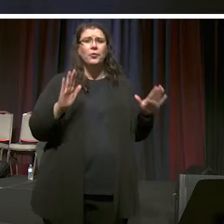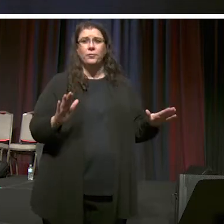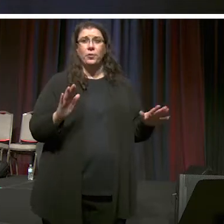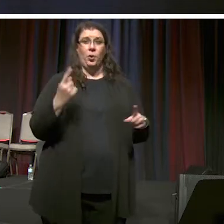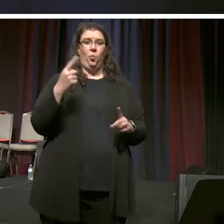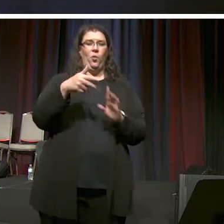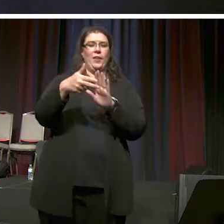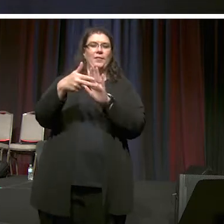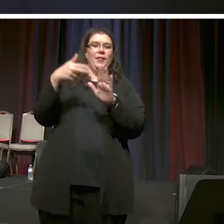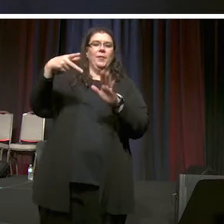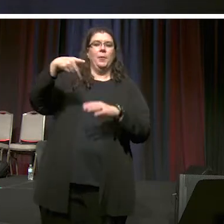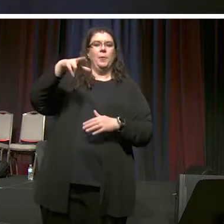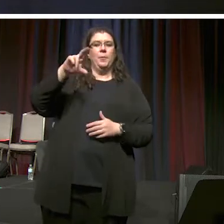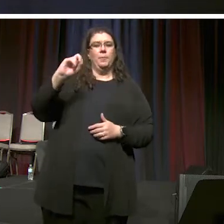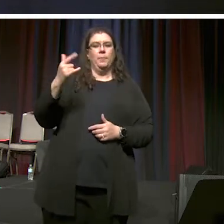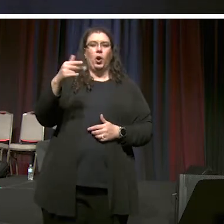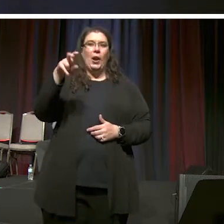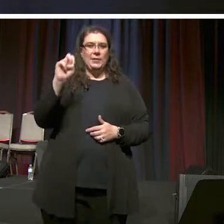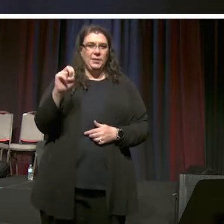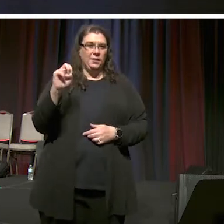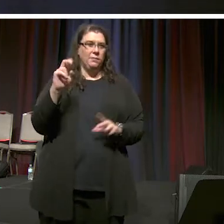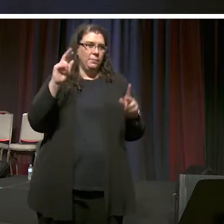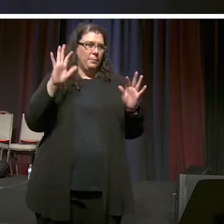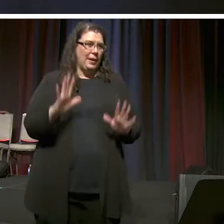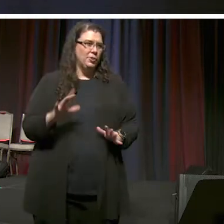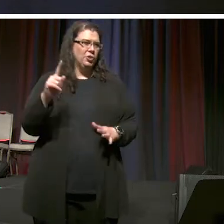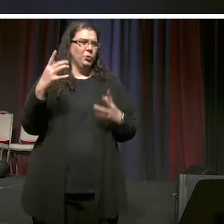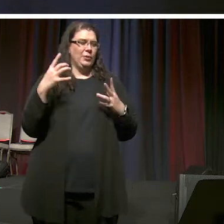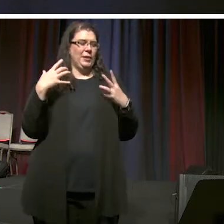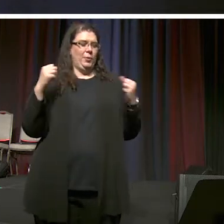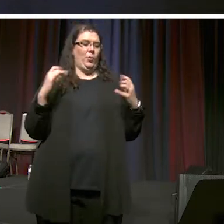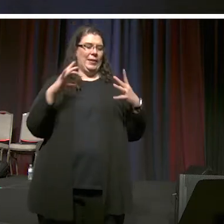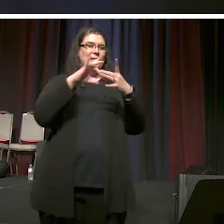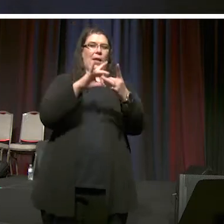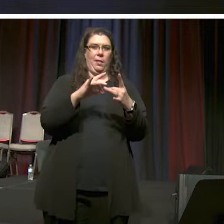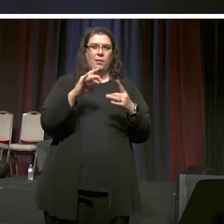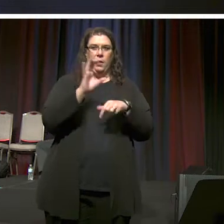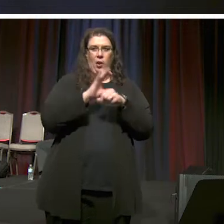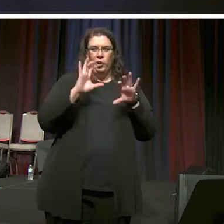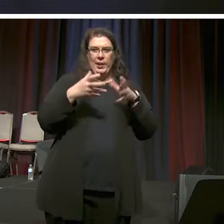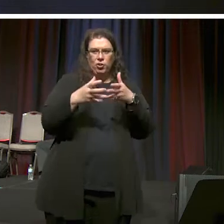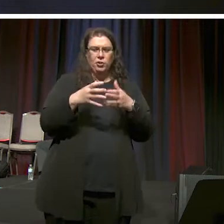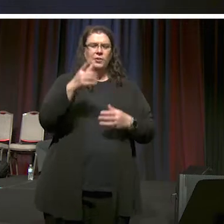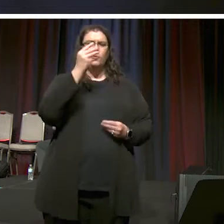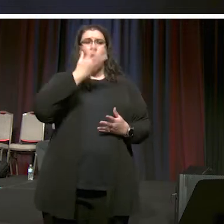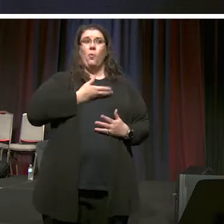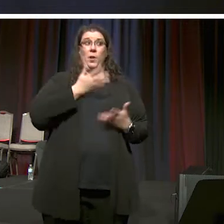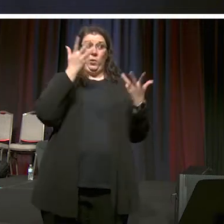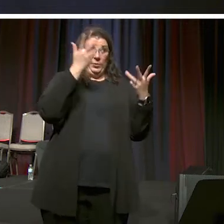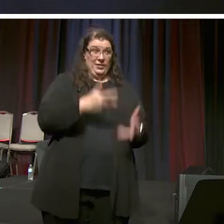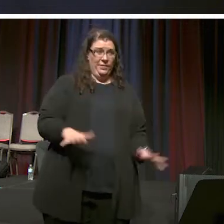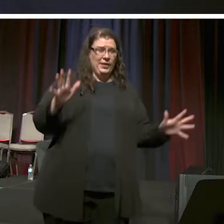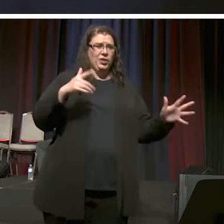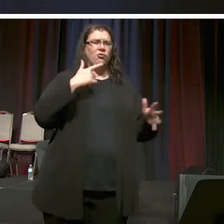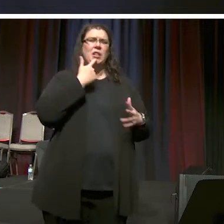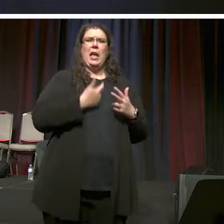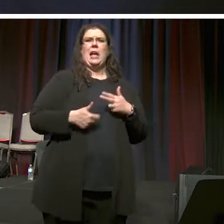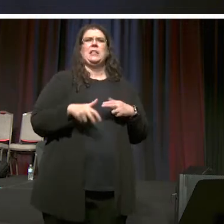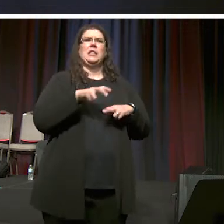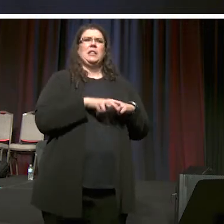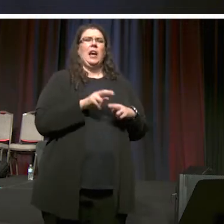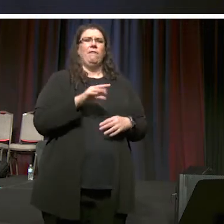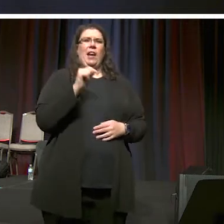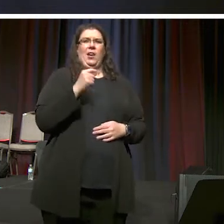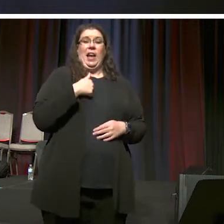progressive participants, pastor of a reconciling congregation, told me afterwards, she said, I sat down and then I discovered